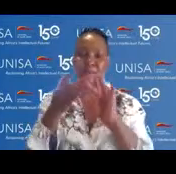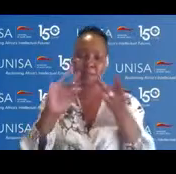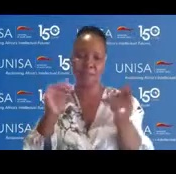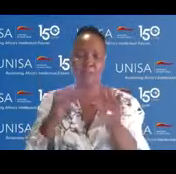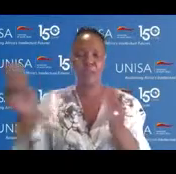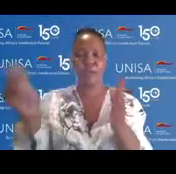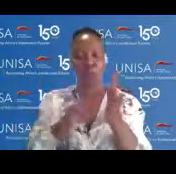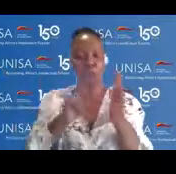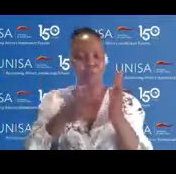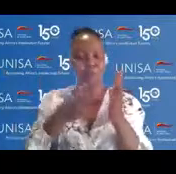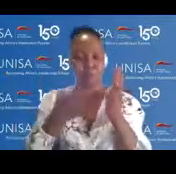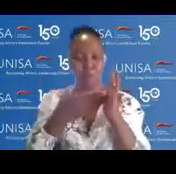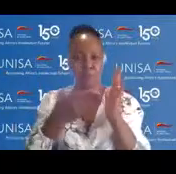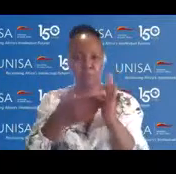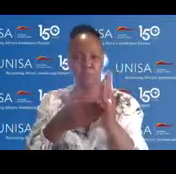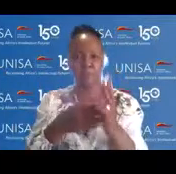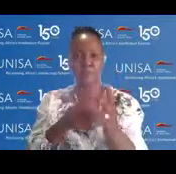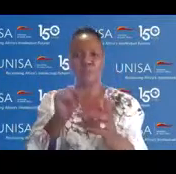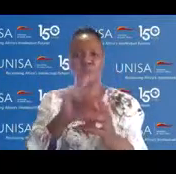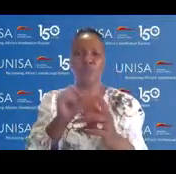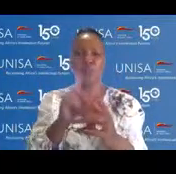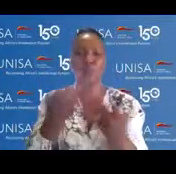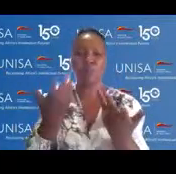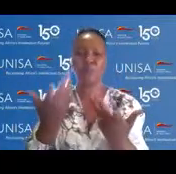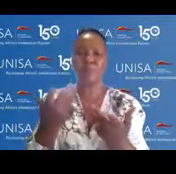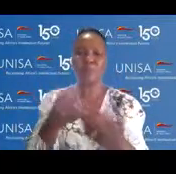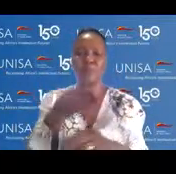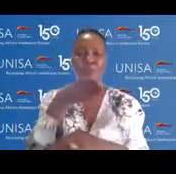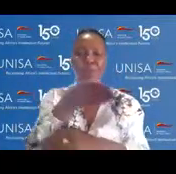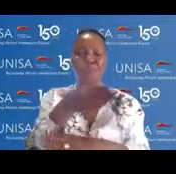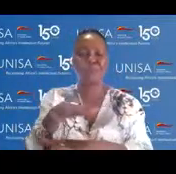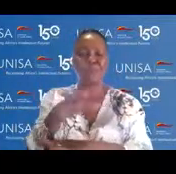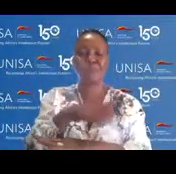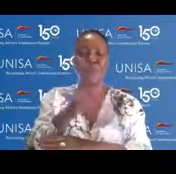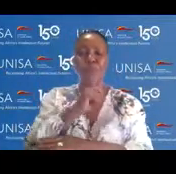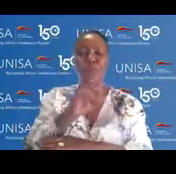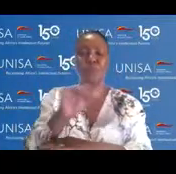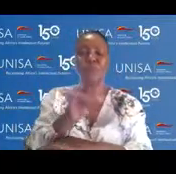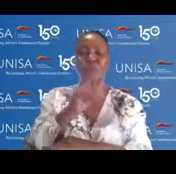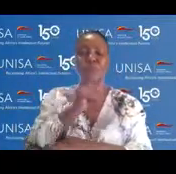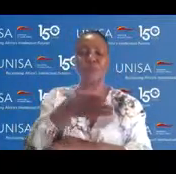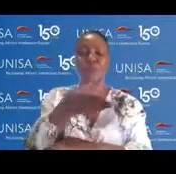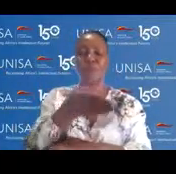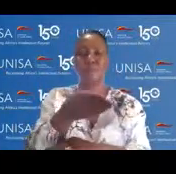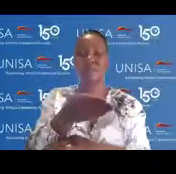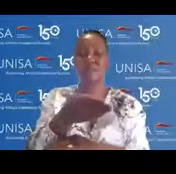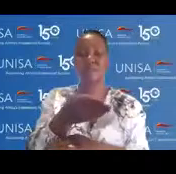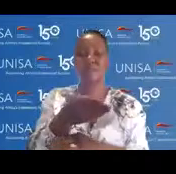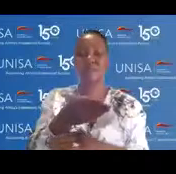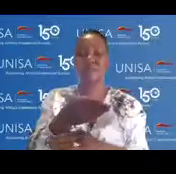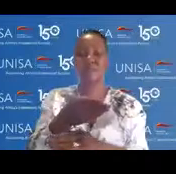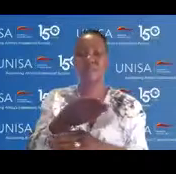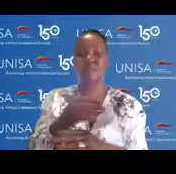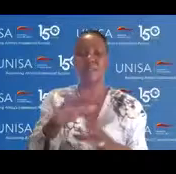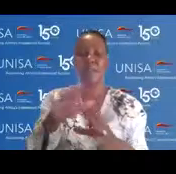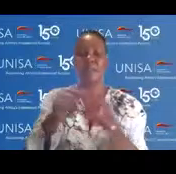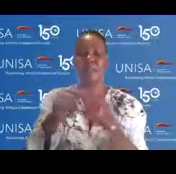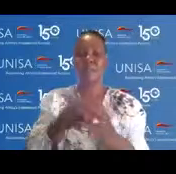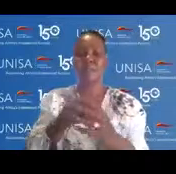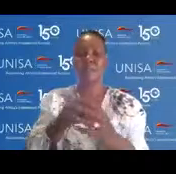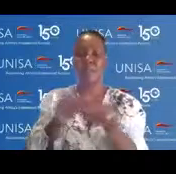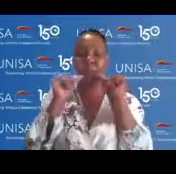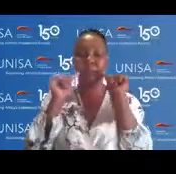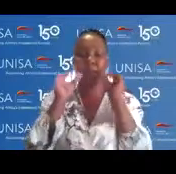what cookies and storage are you using? So there's the storage option. The battery is almost nothing, so it's not draining my